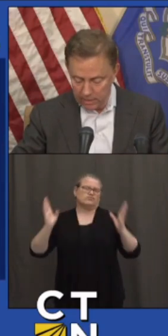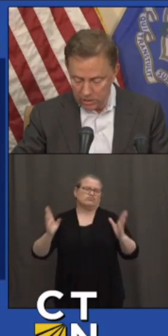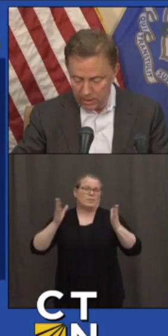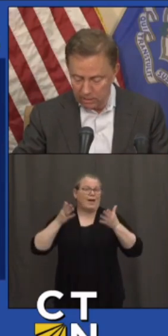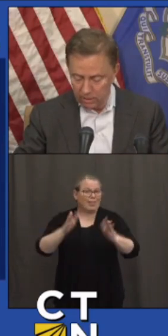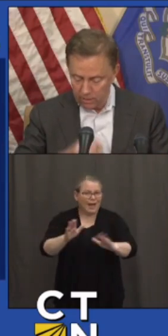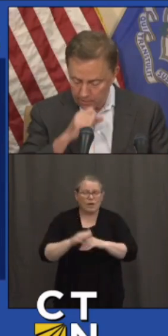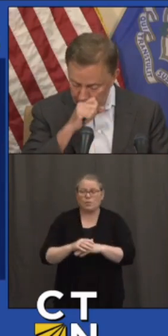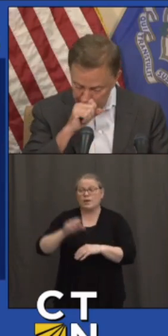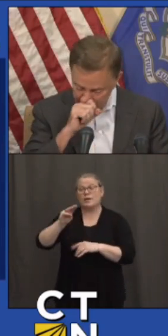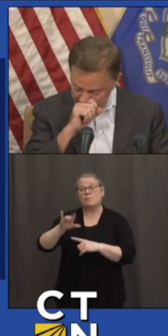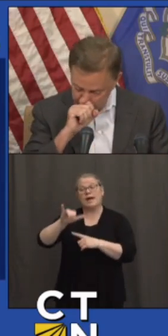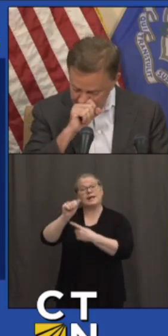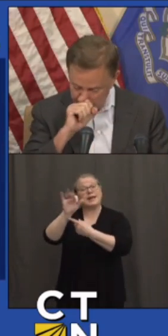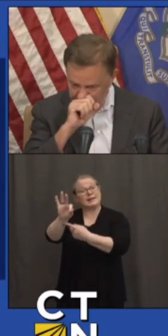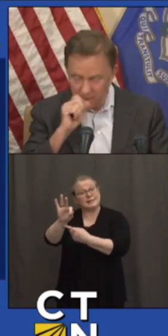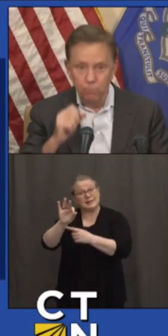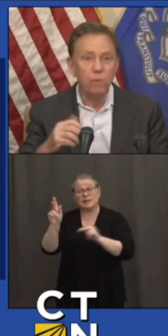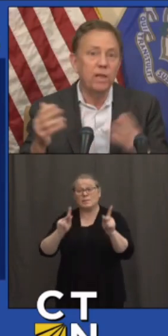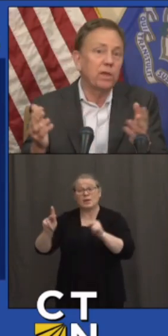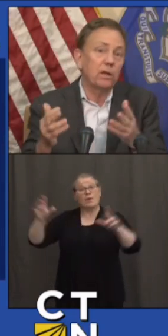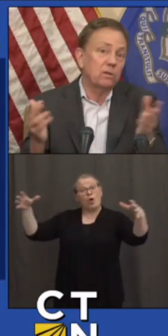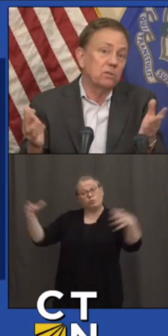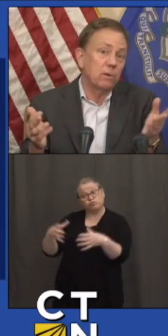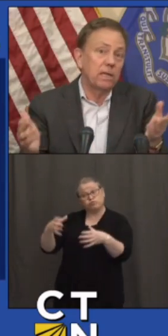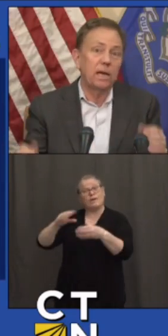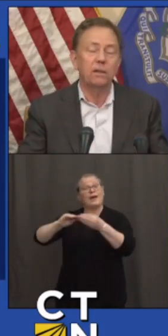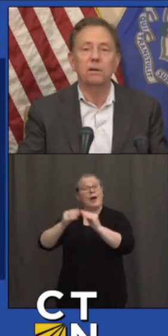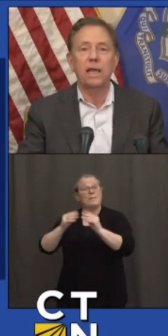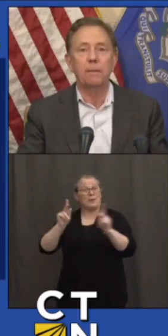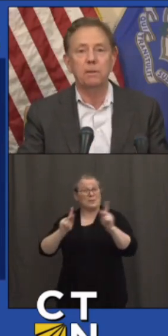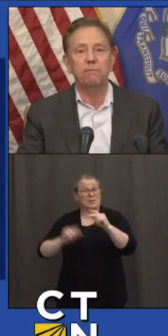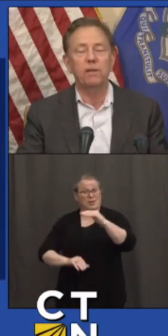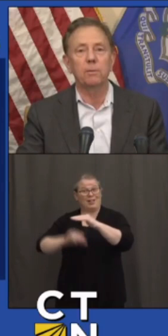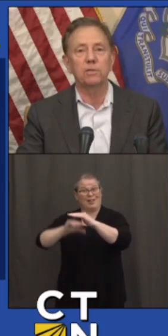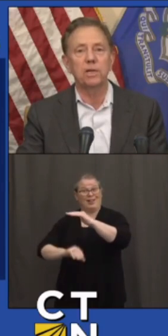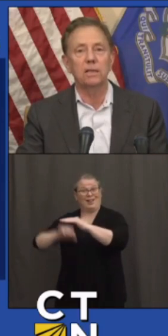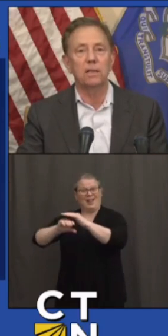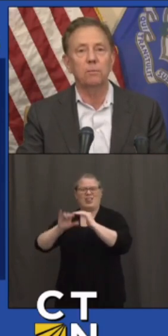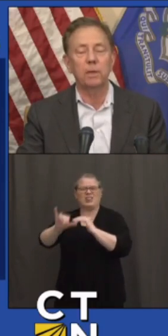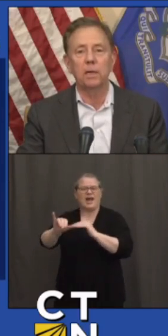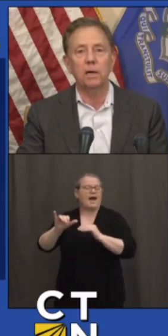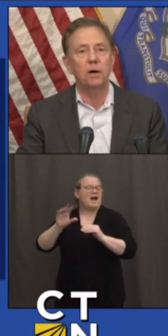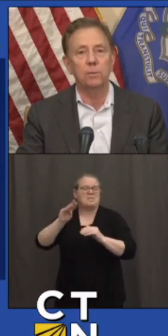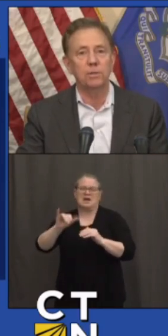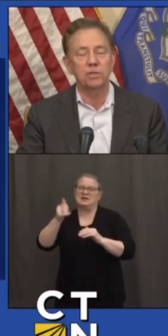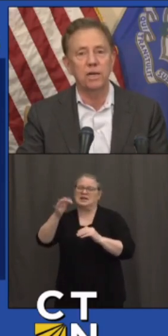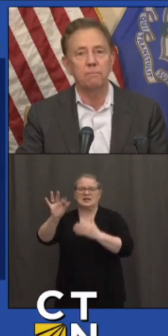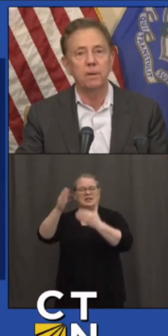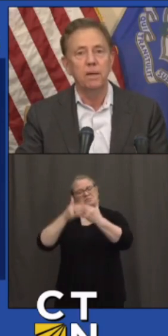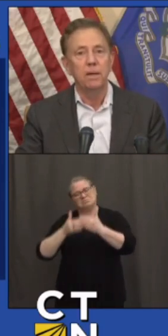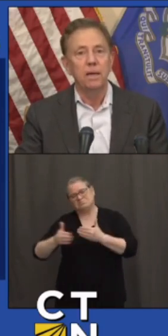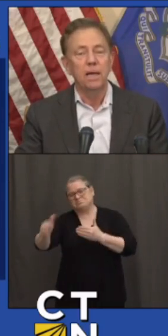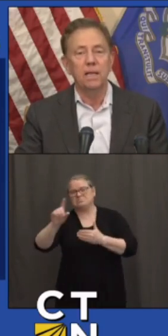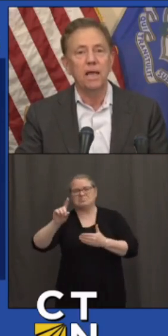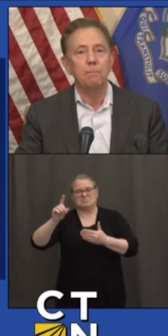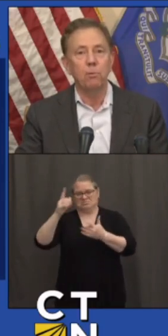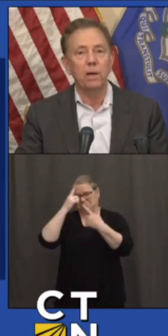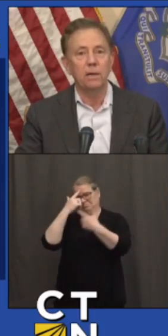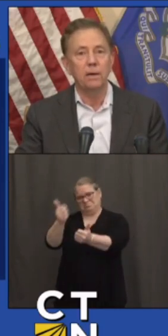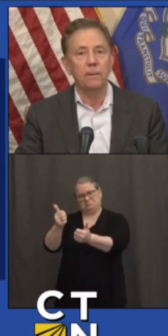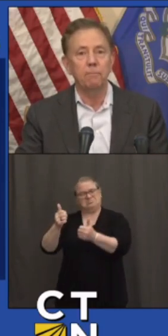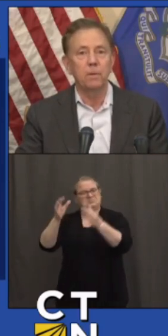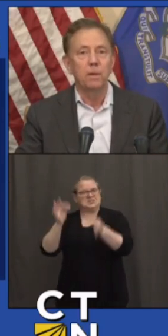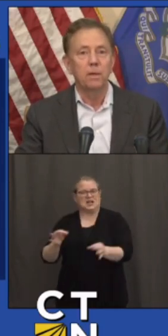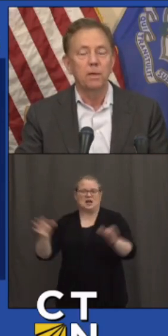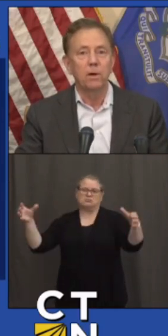May 19th. And movie theaters, right now they're capped at 50%. They'll be 100%. And at that